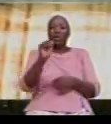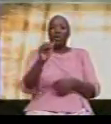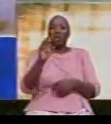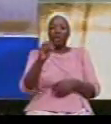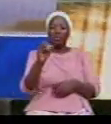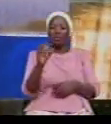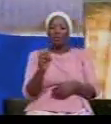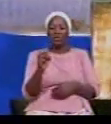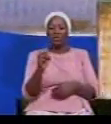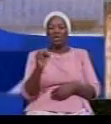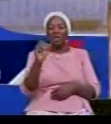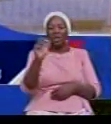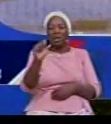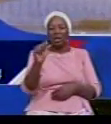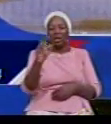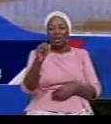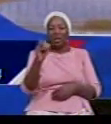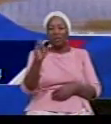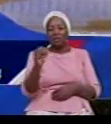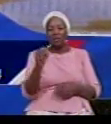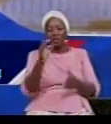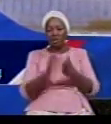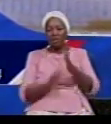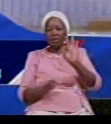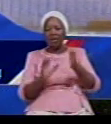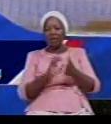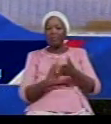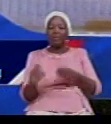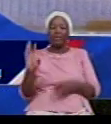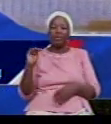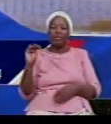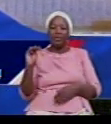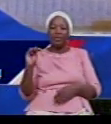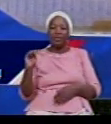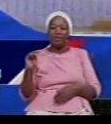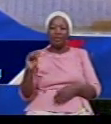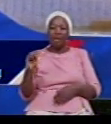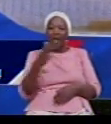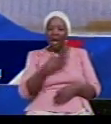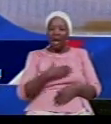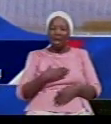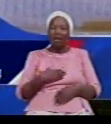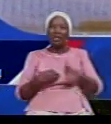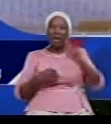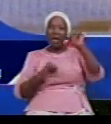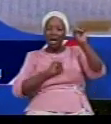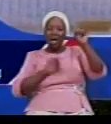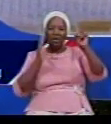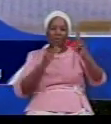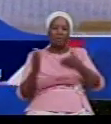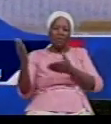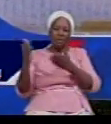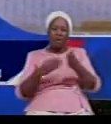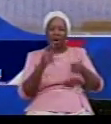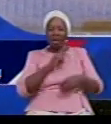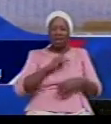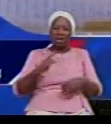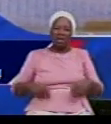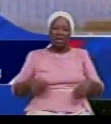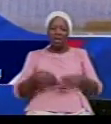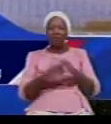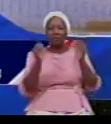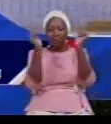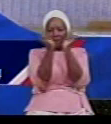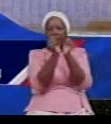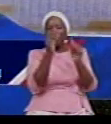verse 14. Amos chapter 9, verse 14, it says, and I will bring again the captivity